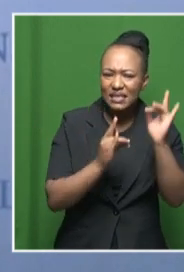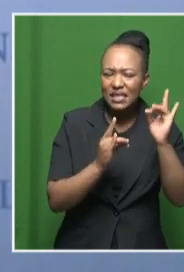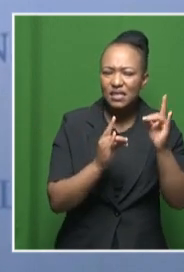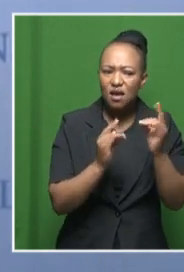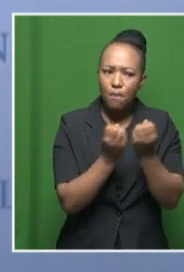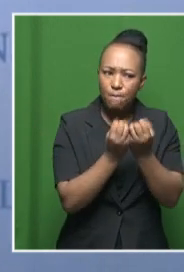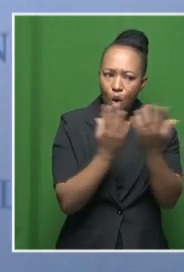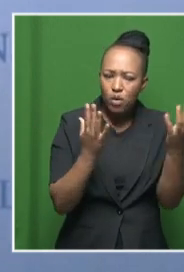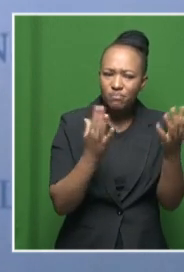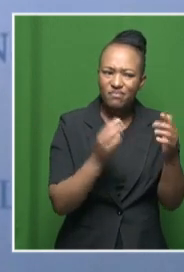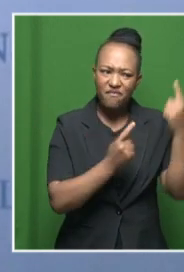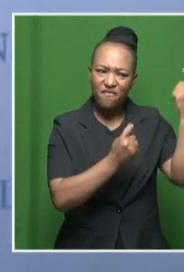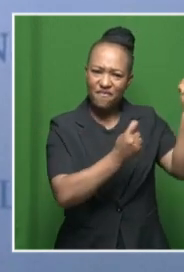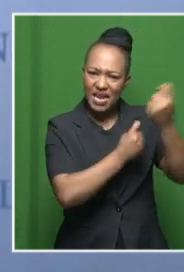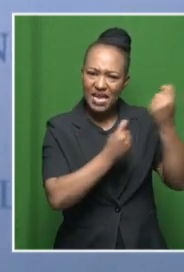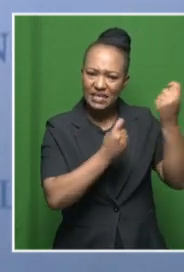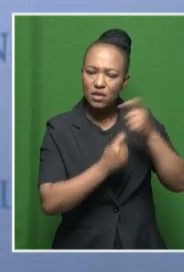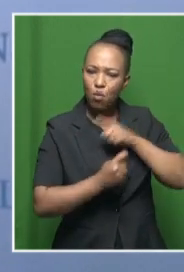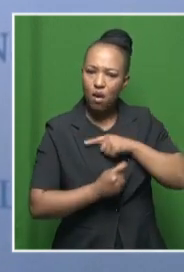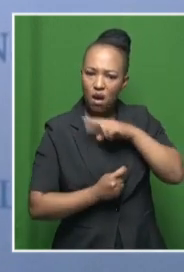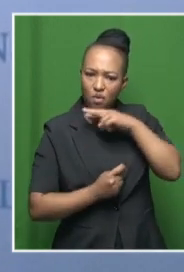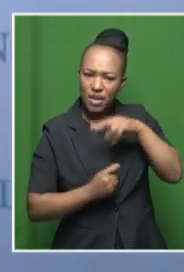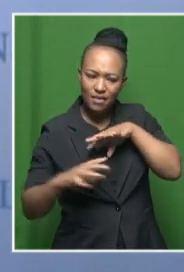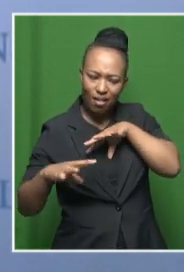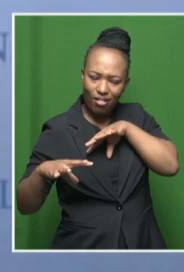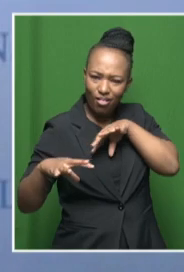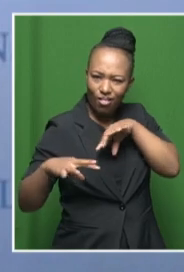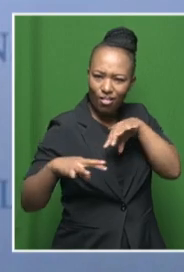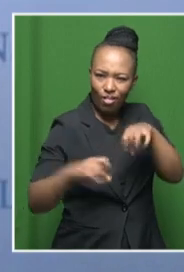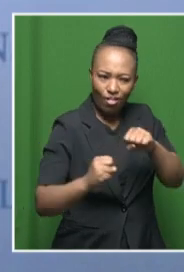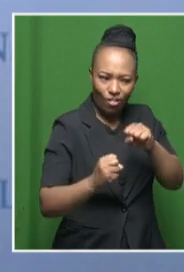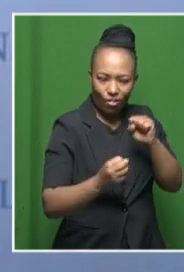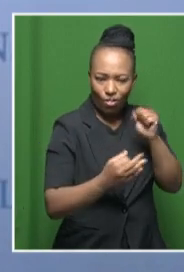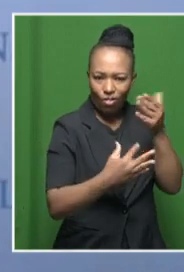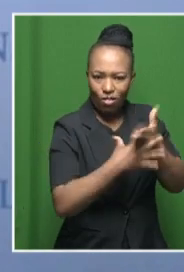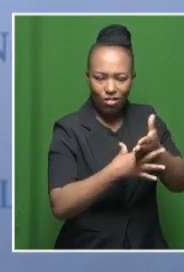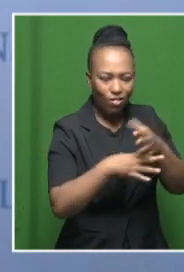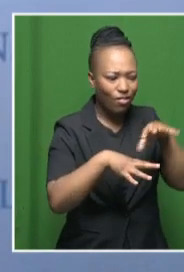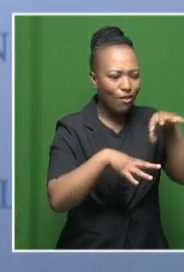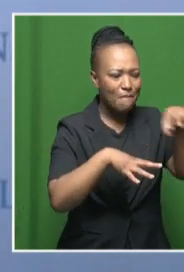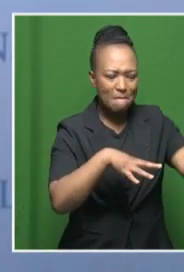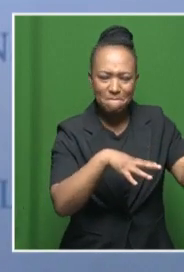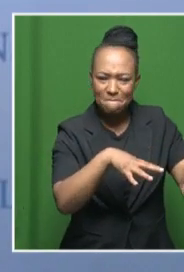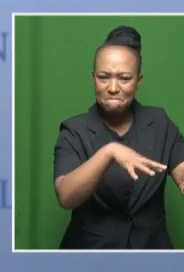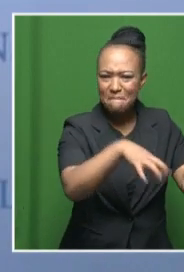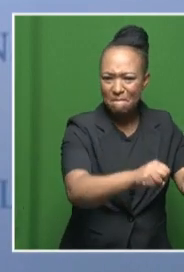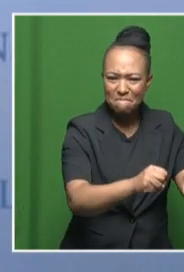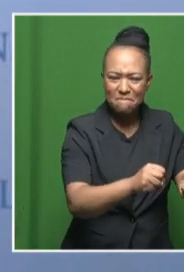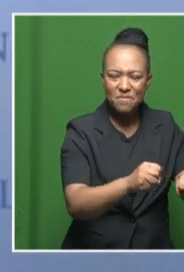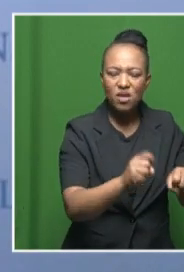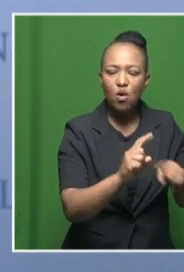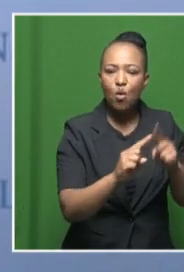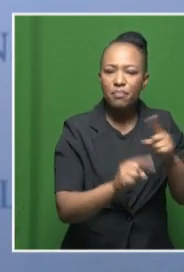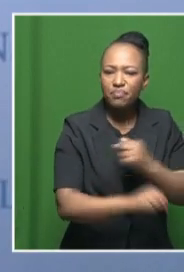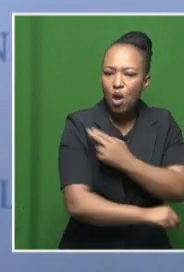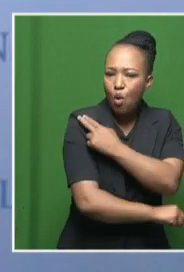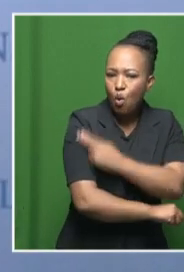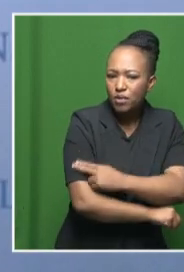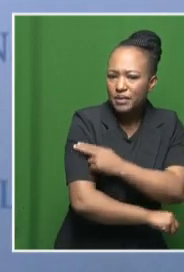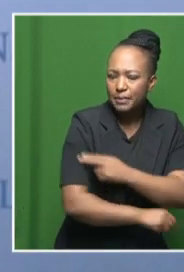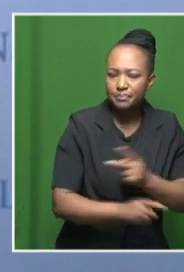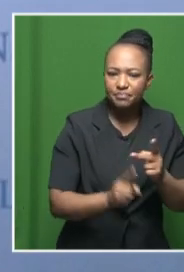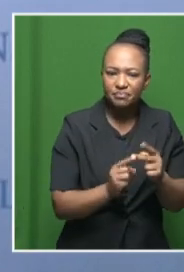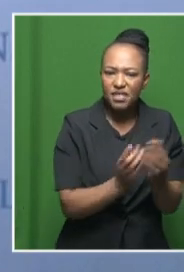Systematic bombardments that terrorize civilians. The shelling of hospitals, schools, apartment buildings